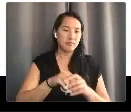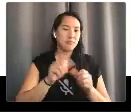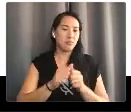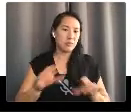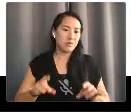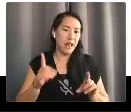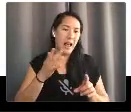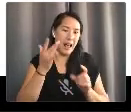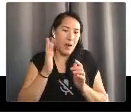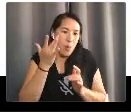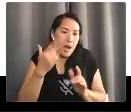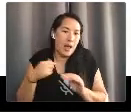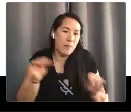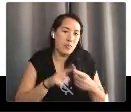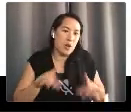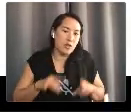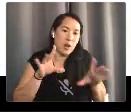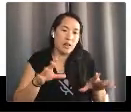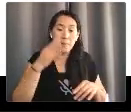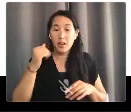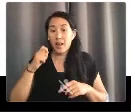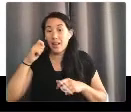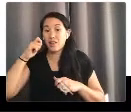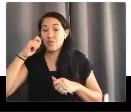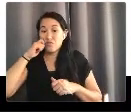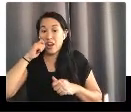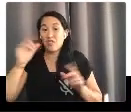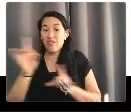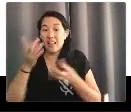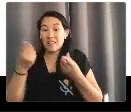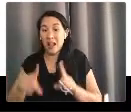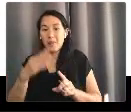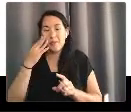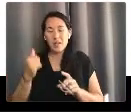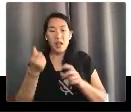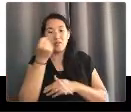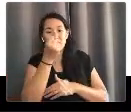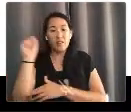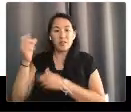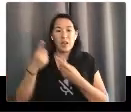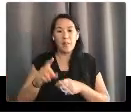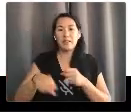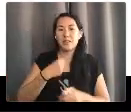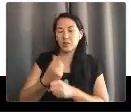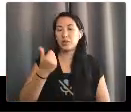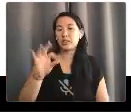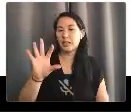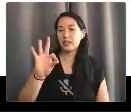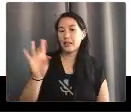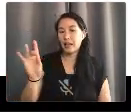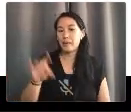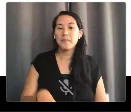place, when racial violence exploded as part of a revolution in 1998. Now,